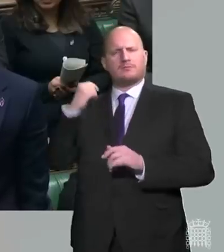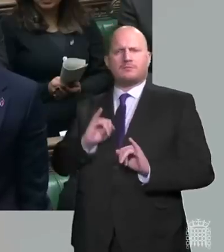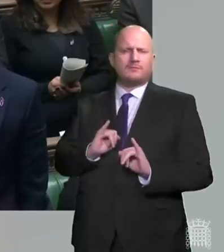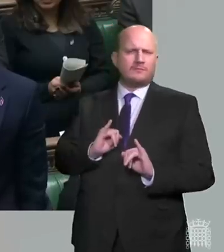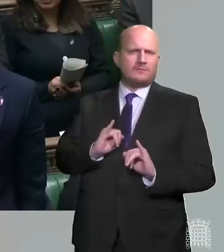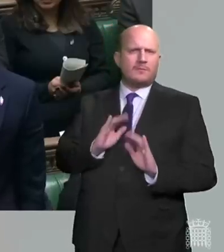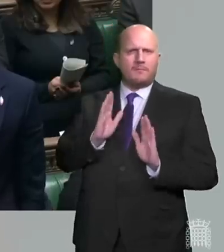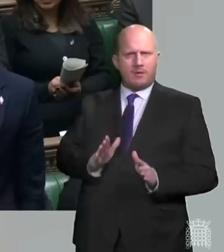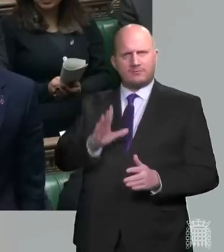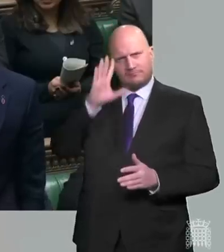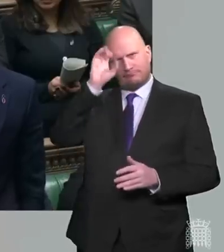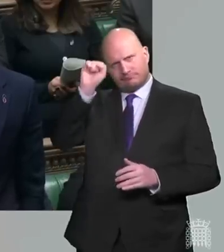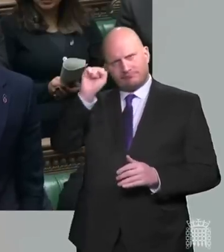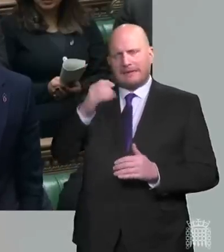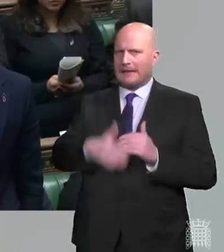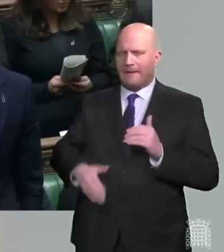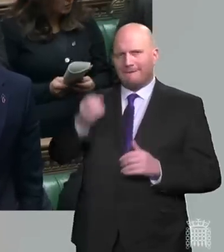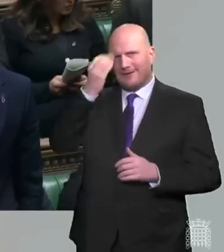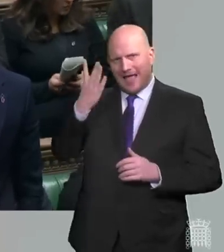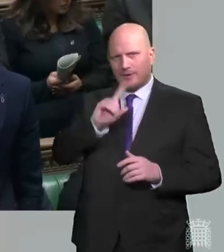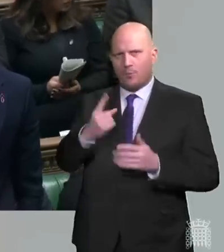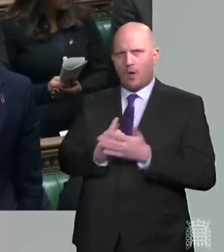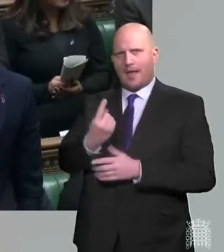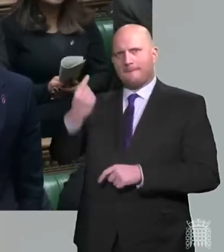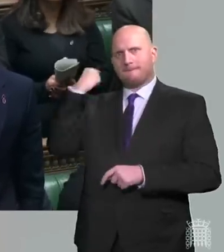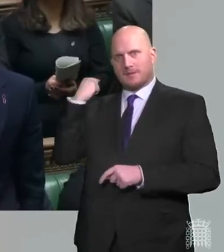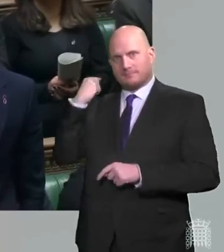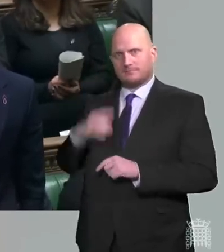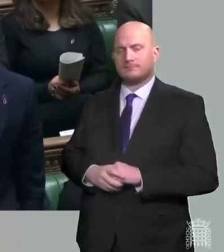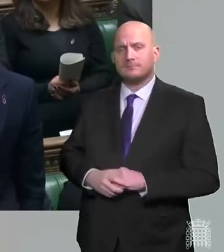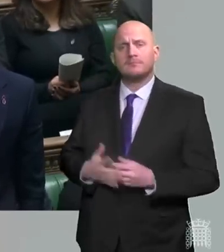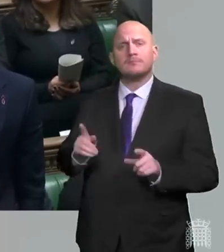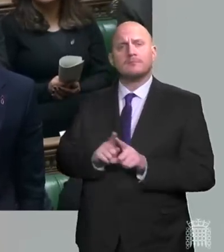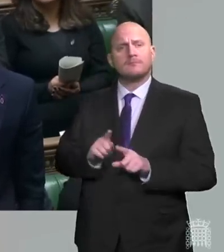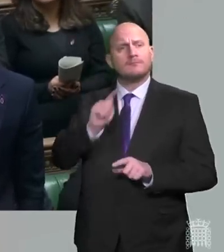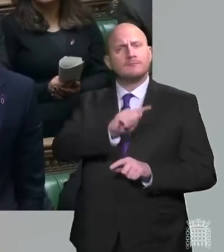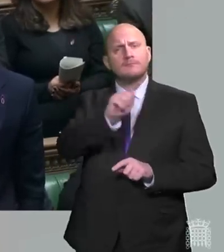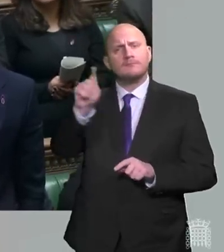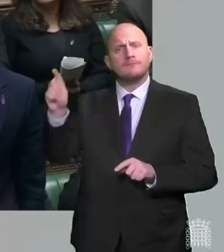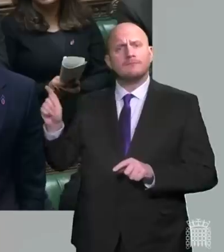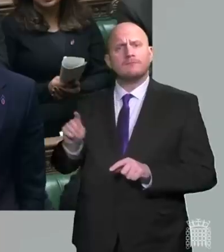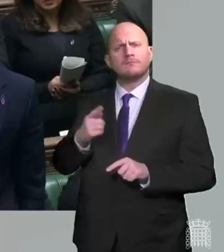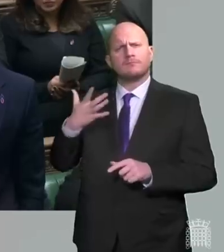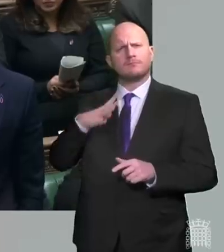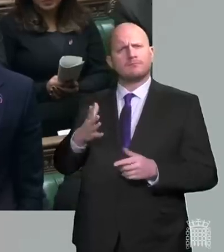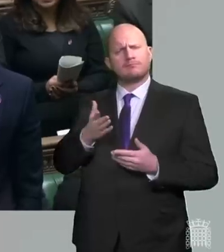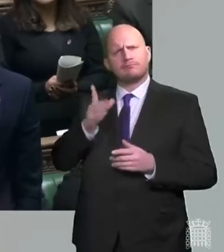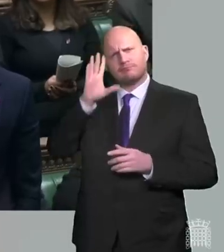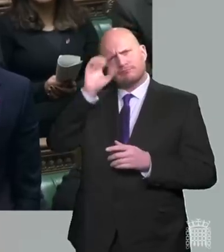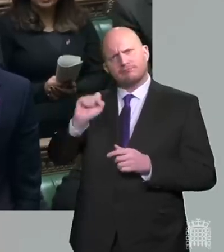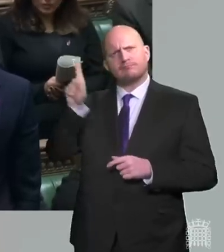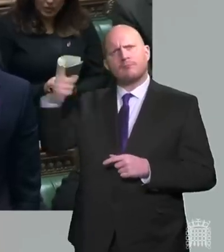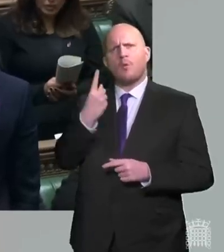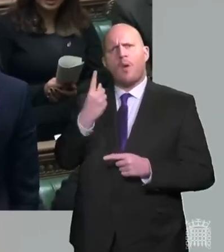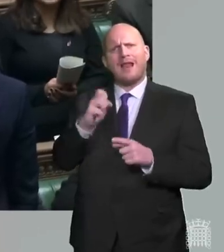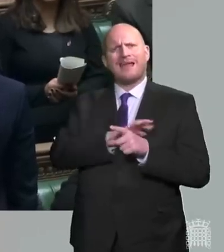my heartfelt thoughts, and indeed I hope those of all across the Chamber, to the firefighter who's in serious condition in Edinburgh at this